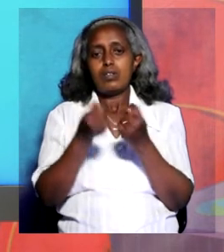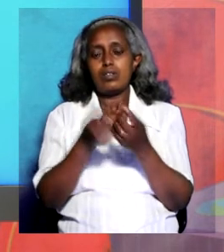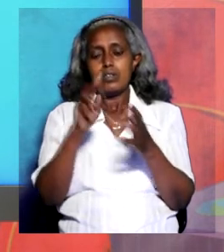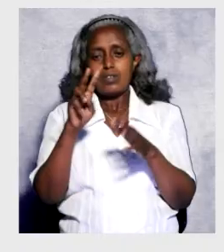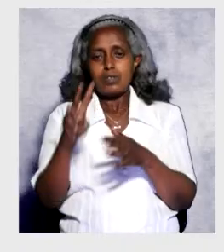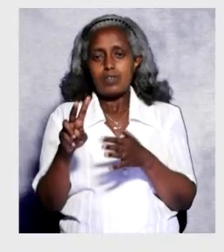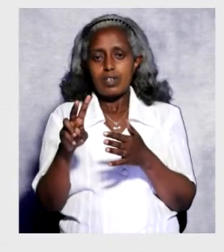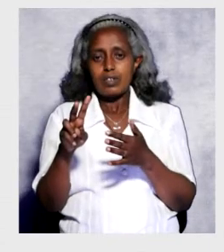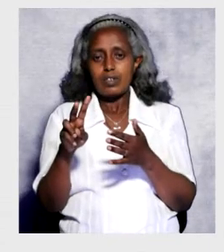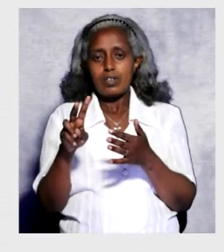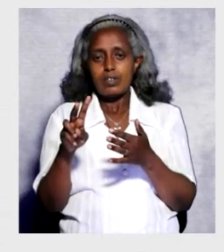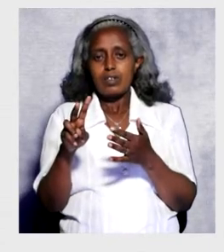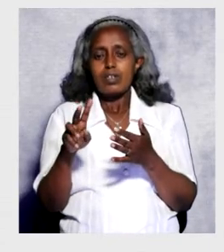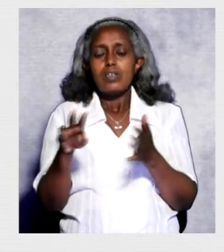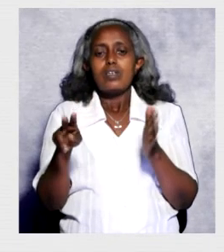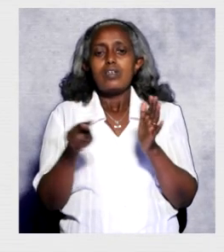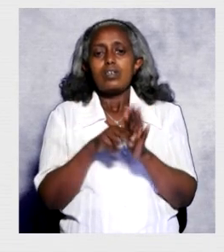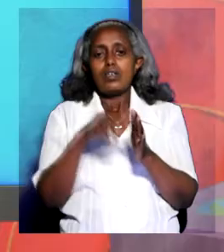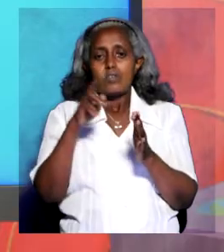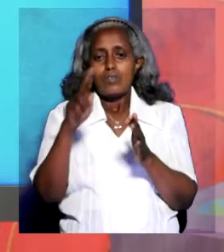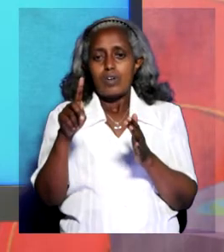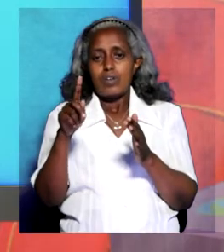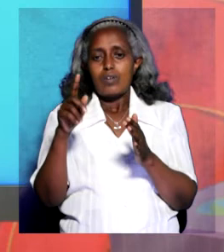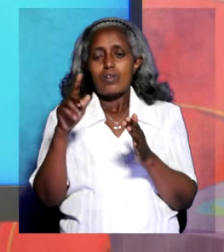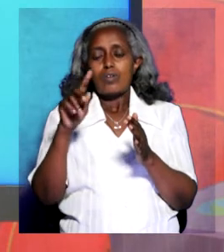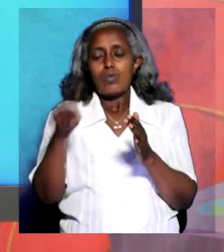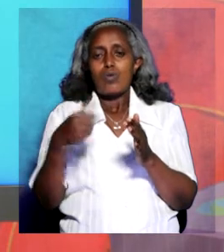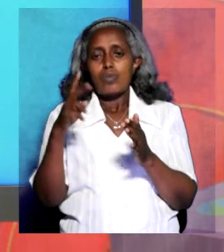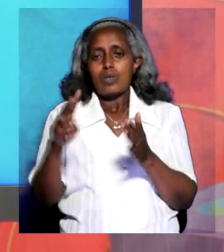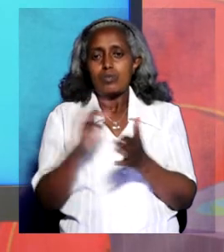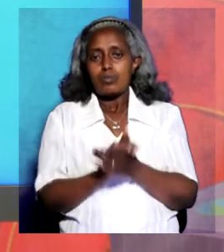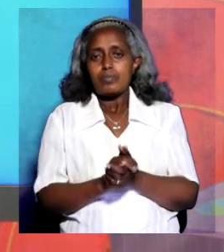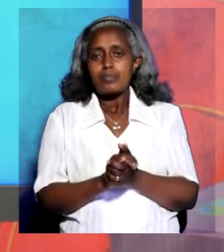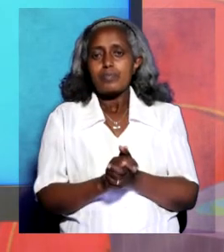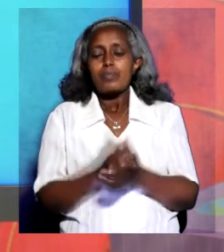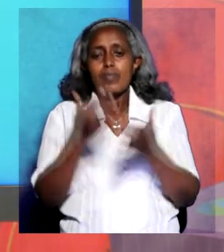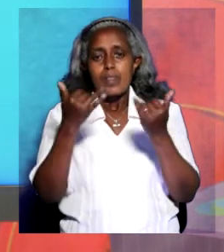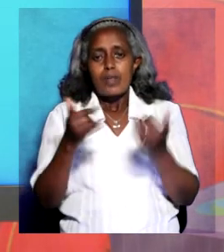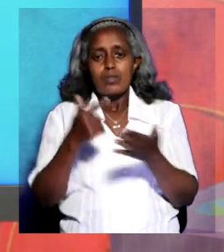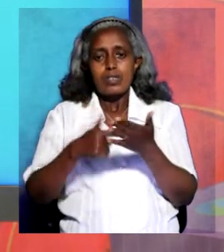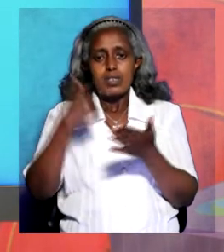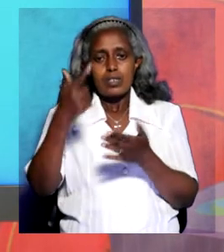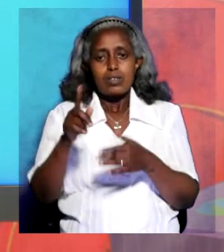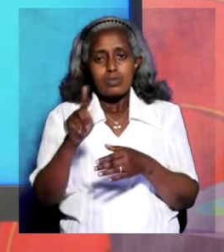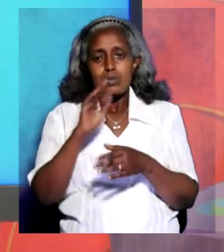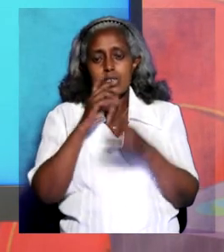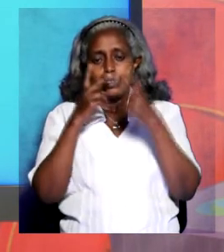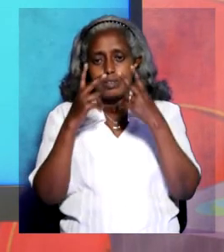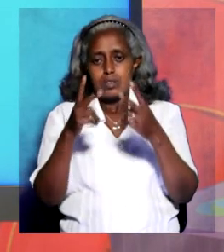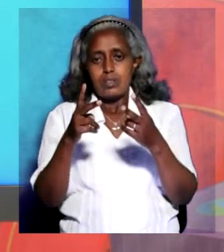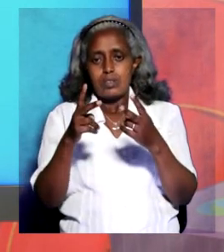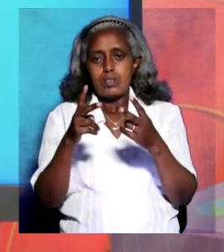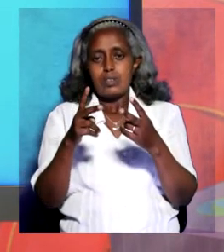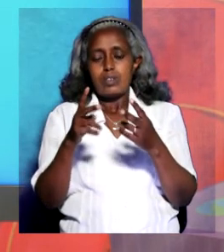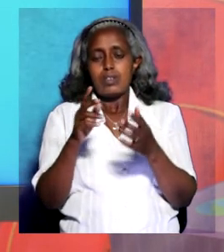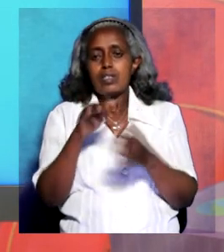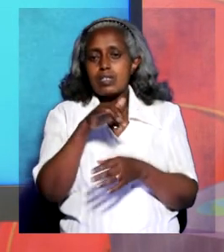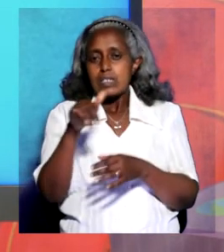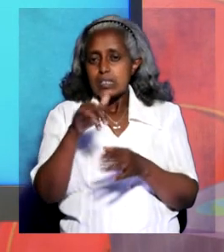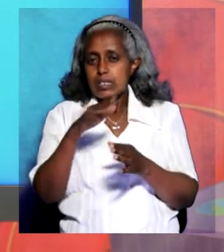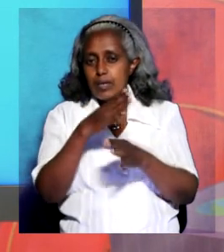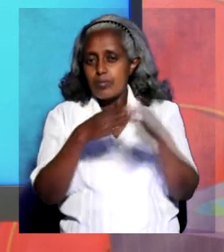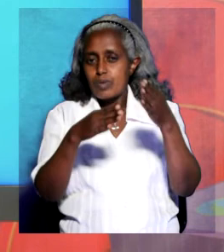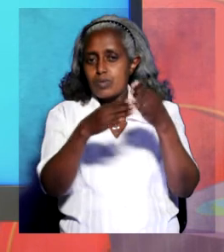vector negative 1, comma 2. Okay, now the next one is C. With the same